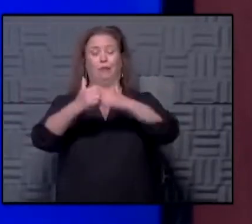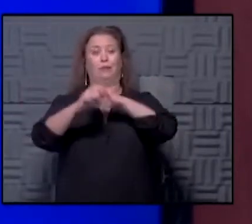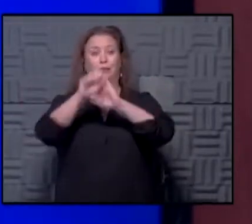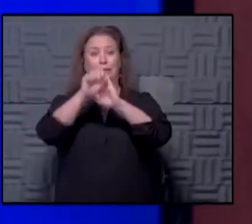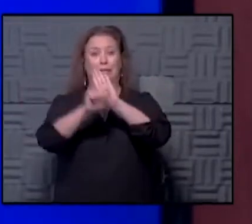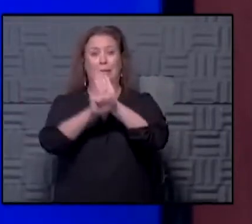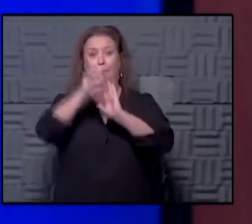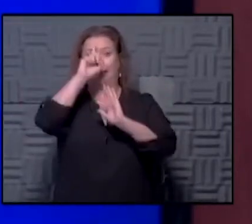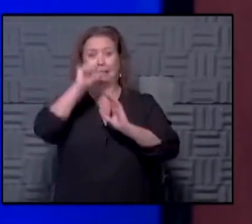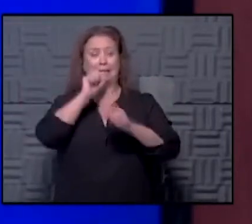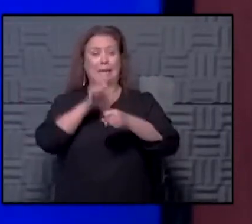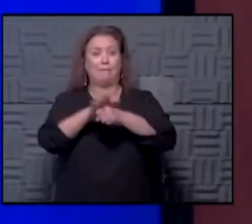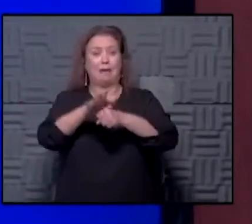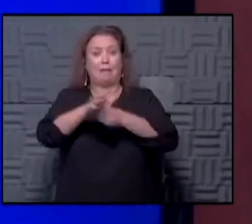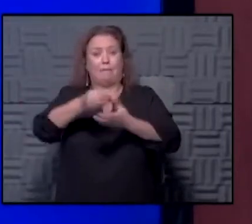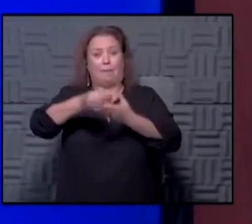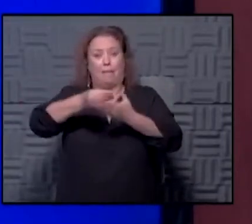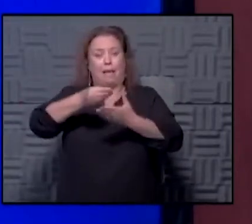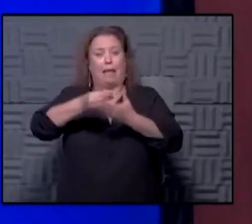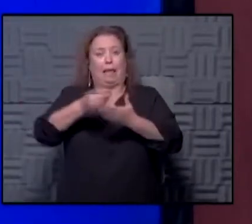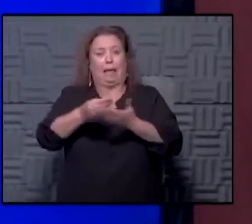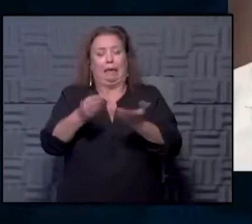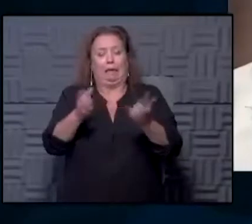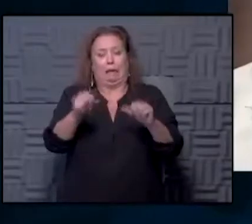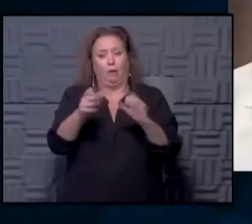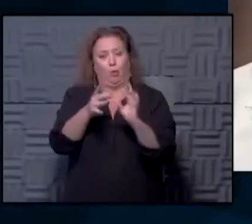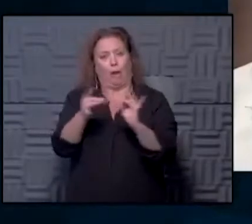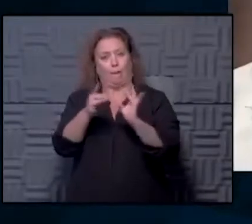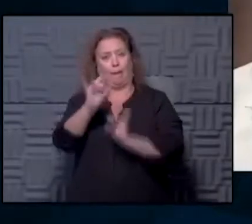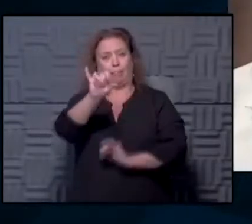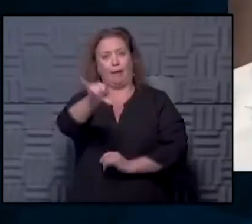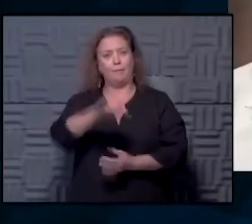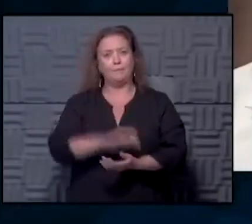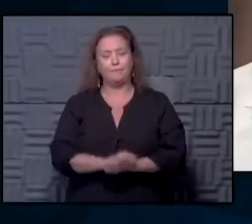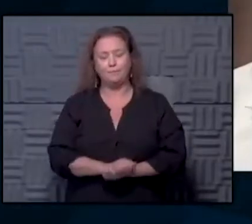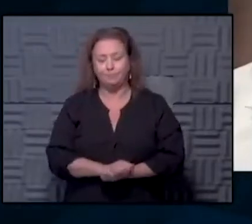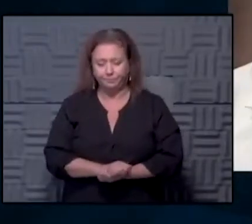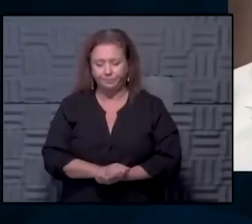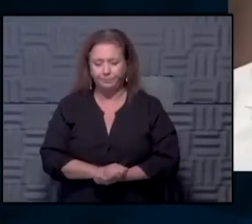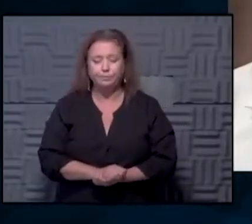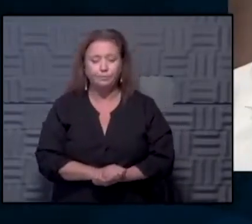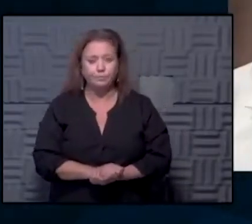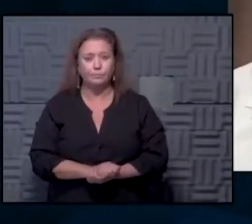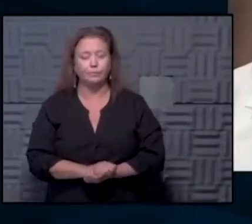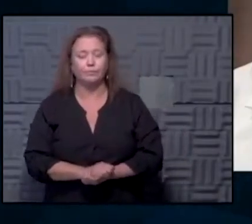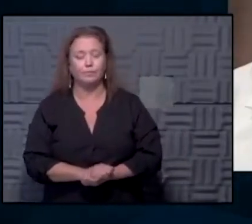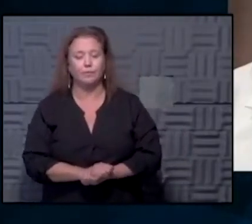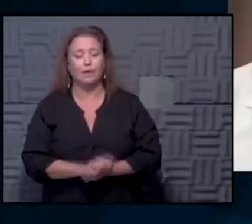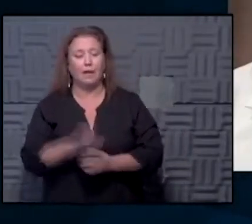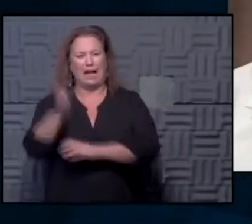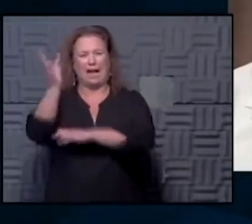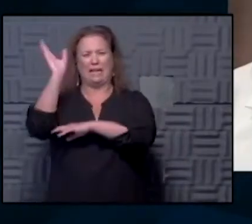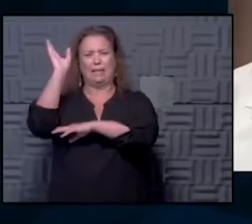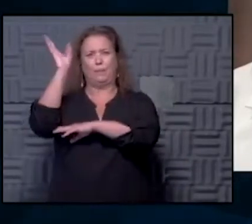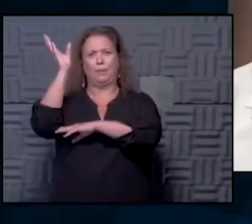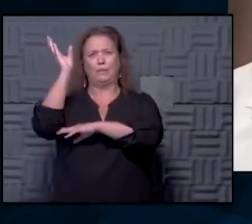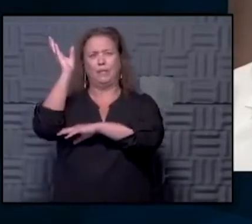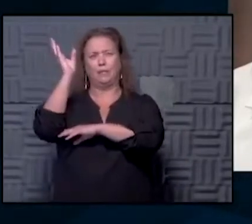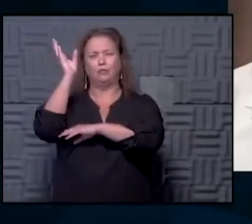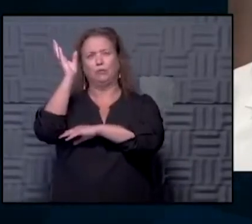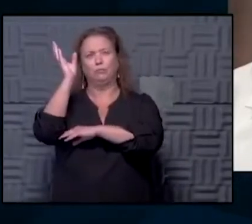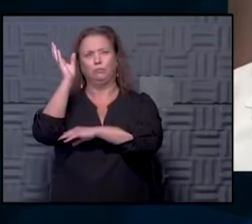didn't have the infrastructure in place. Comment on that. Yeah, I did a presentation that was